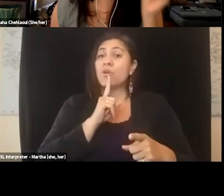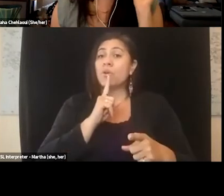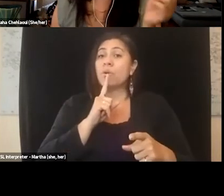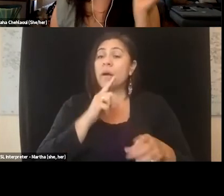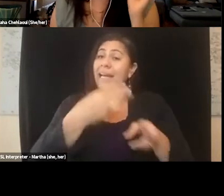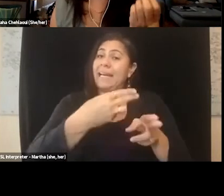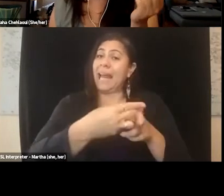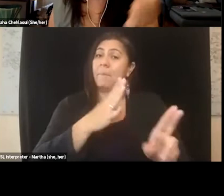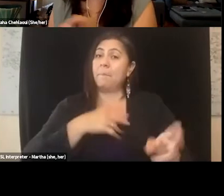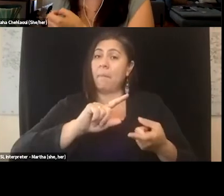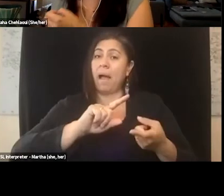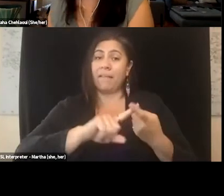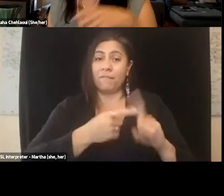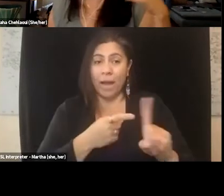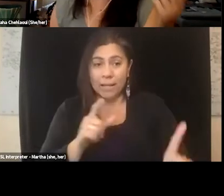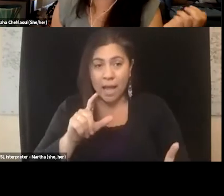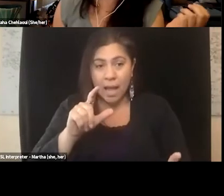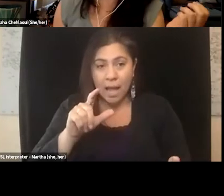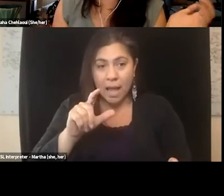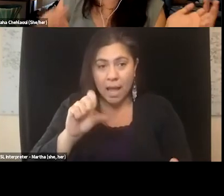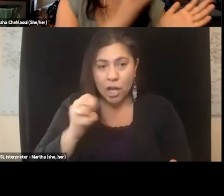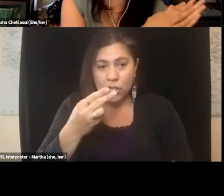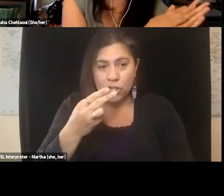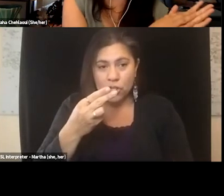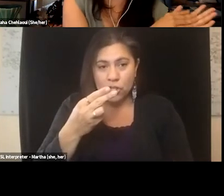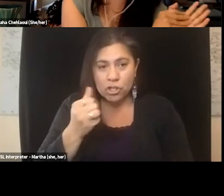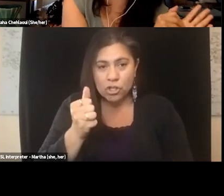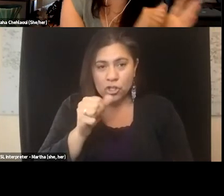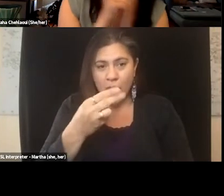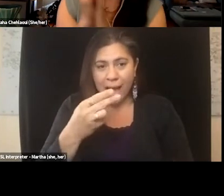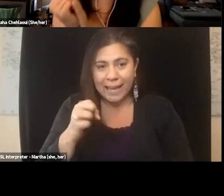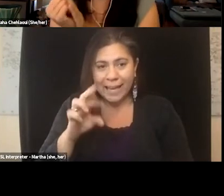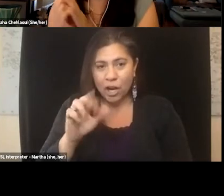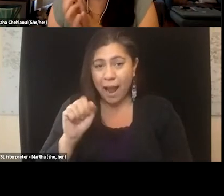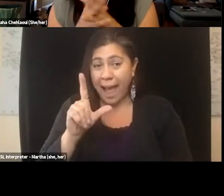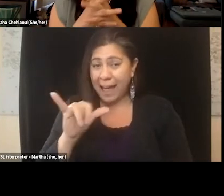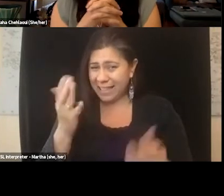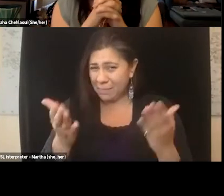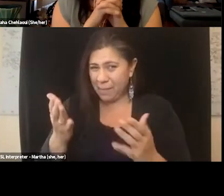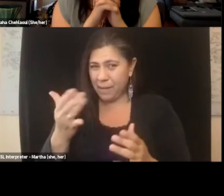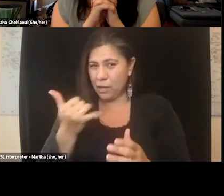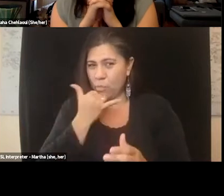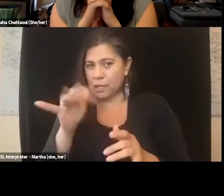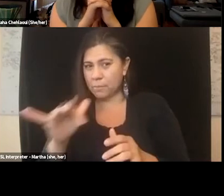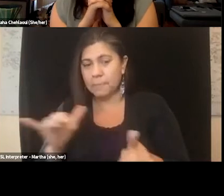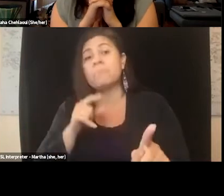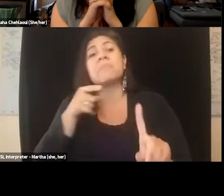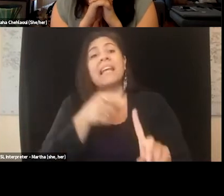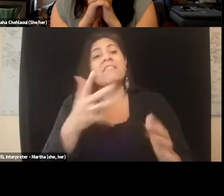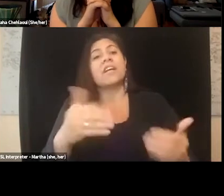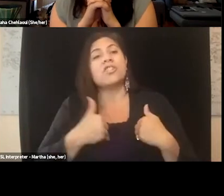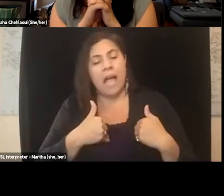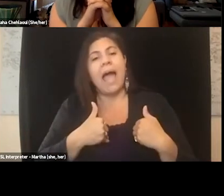My friend Zahir Ali, who is a fellow at a place called the Pillars Fund, and he's an oral historian, shared with me